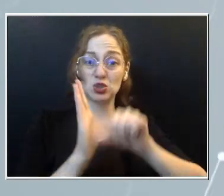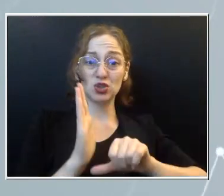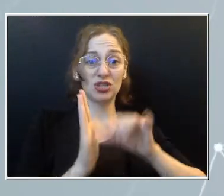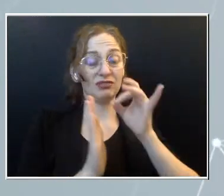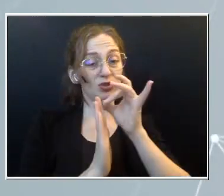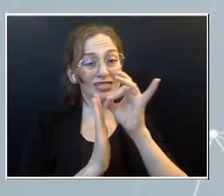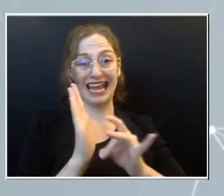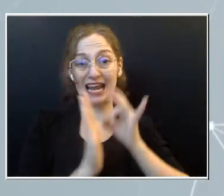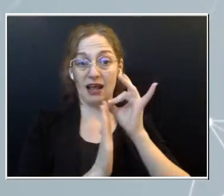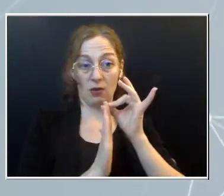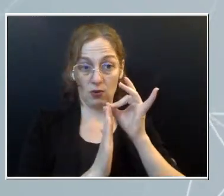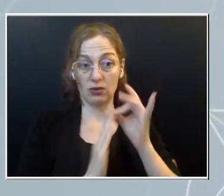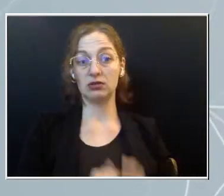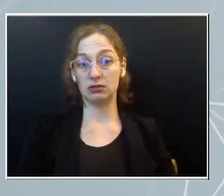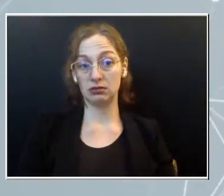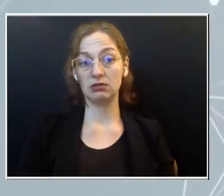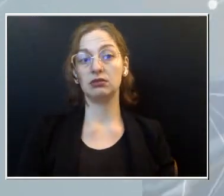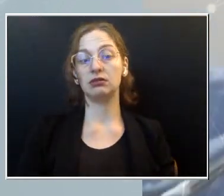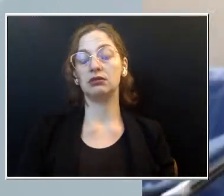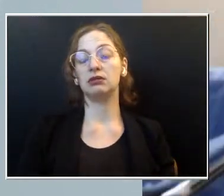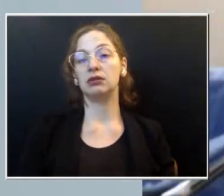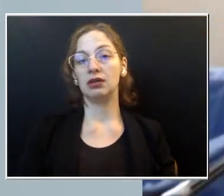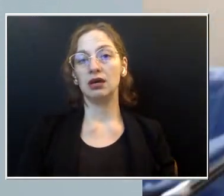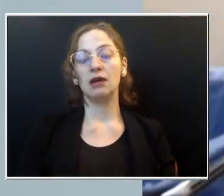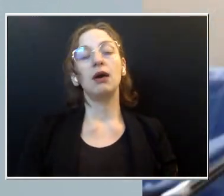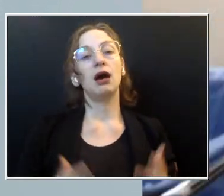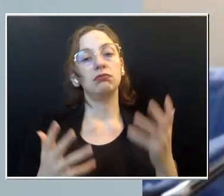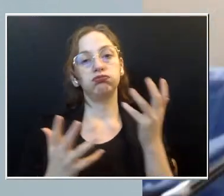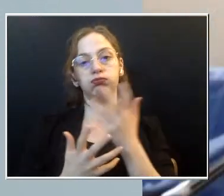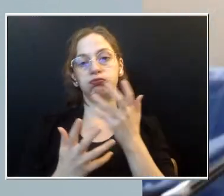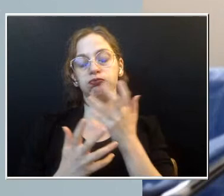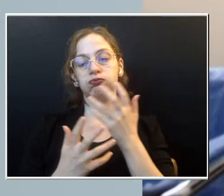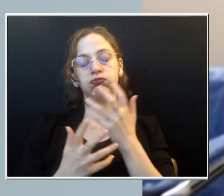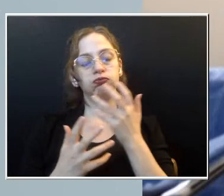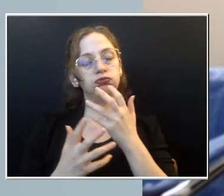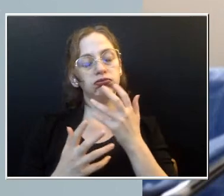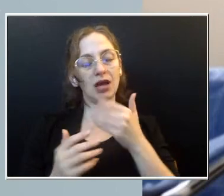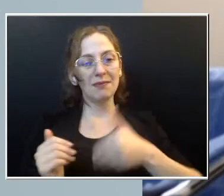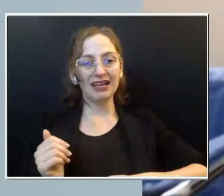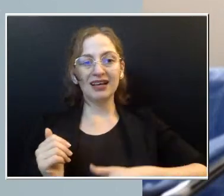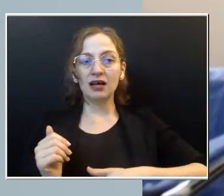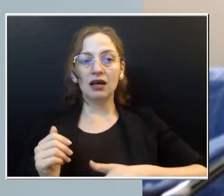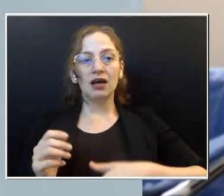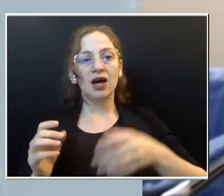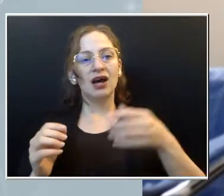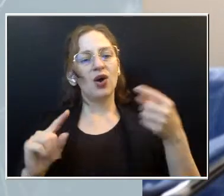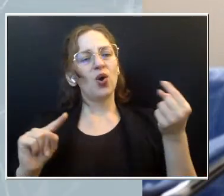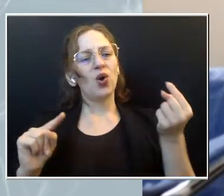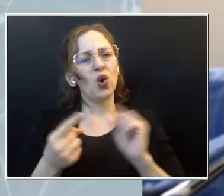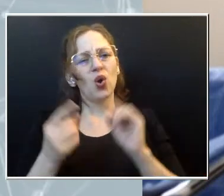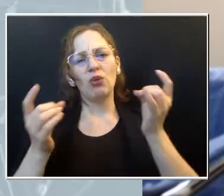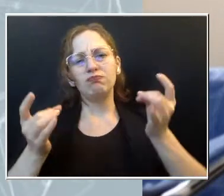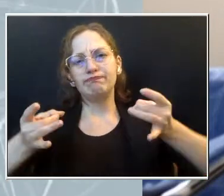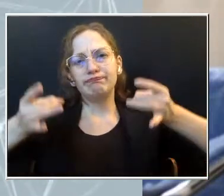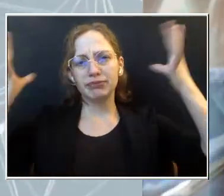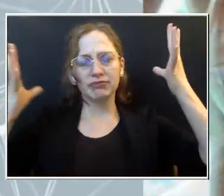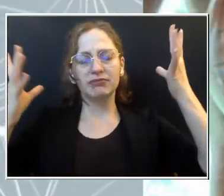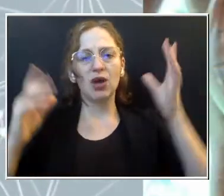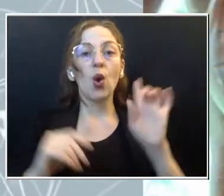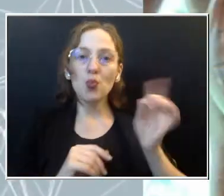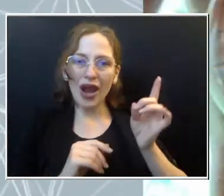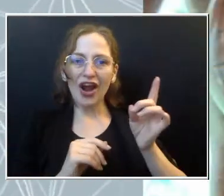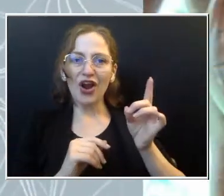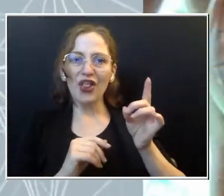then the stomach, it hurt so bad, you know, where they take that. It's so